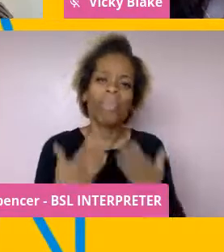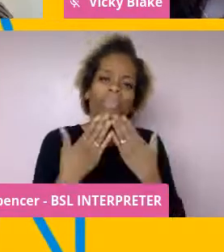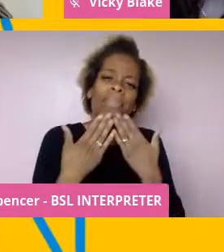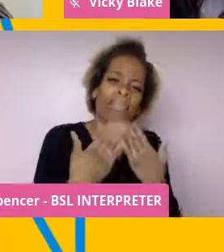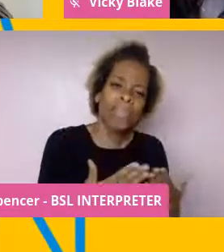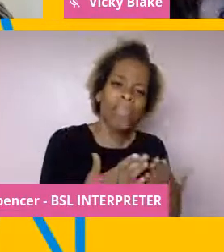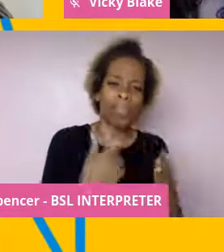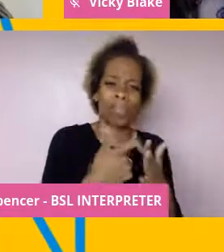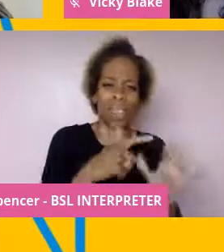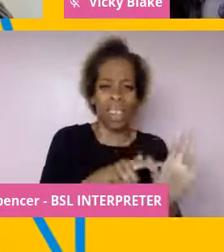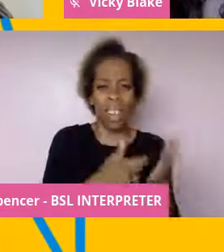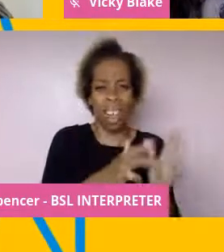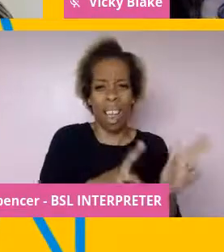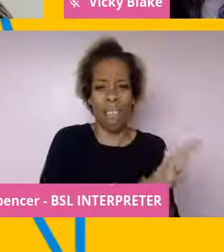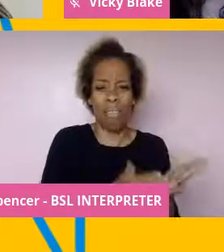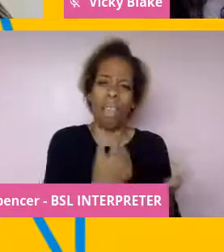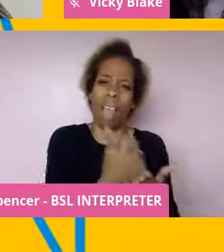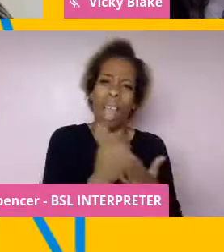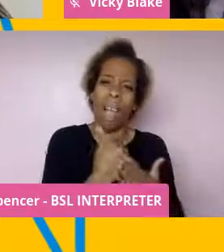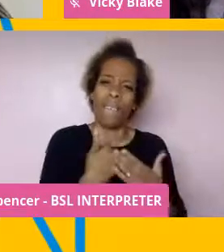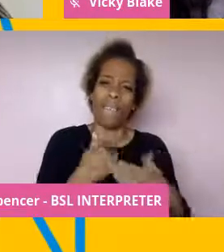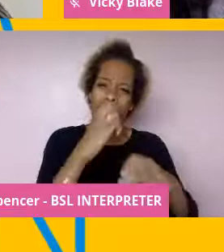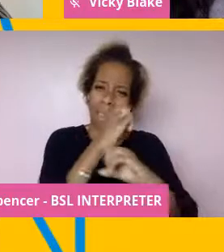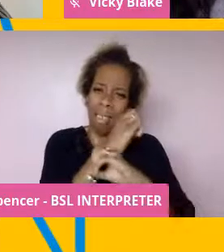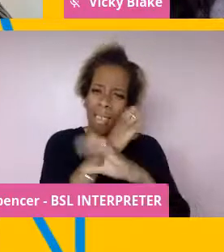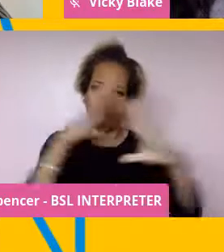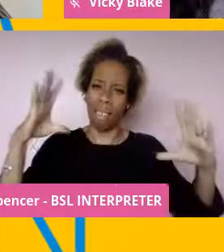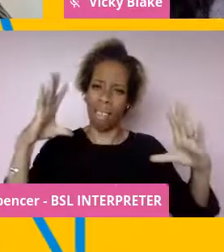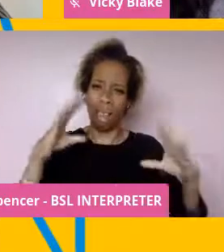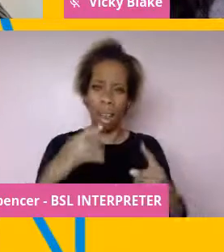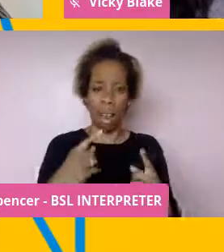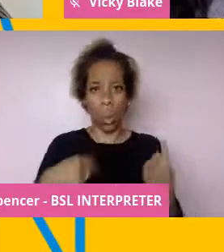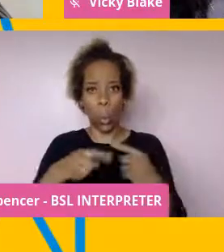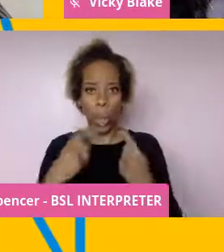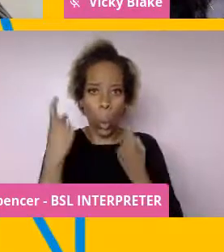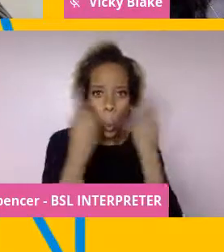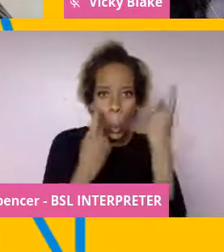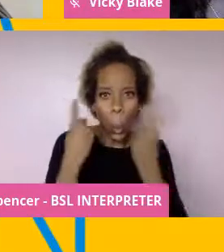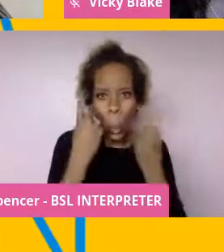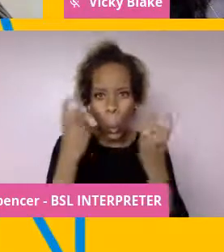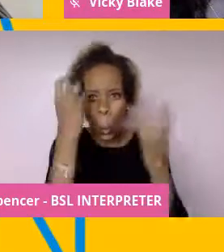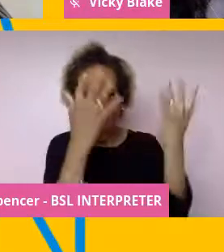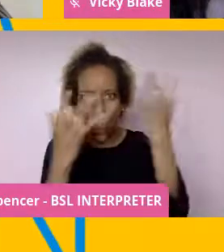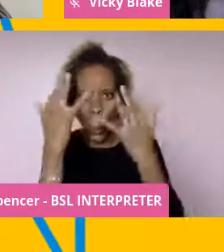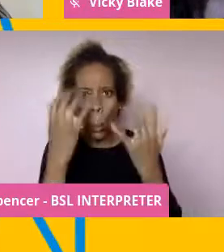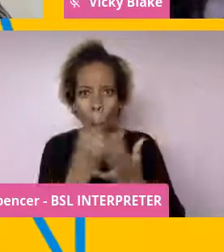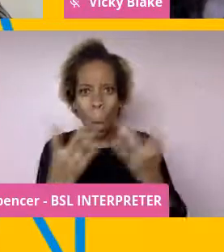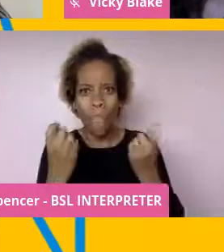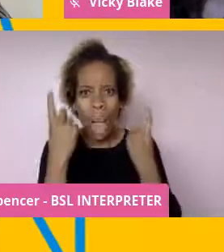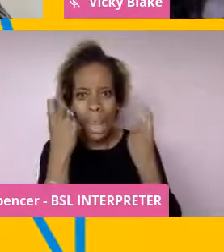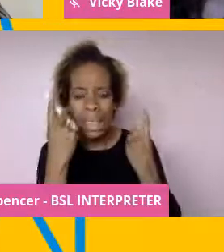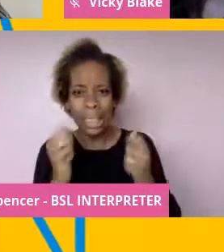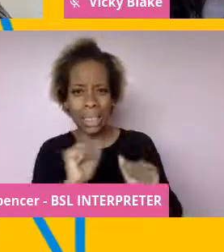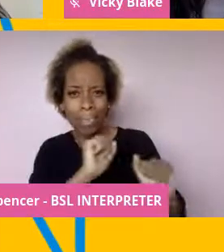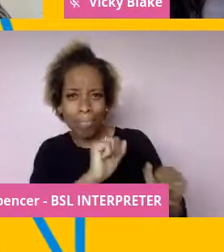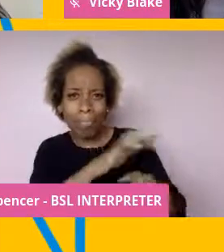Thank you, Karen. That's really, really helpful. And I think it gives us lots of ideas for people to think about when they work in the same sort of